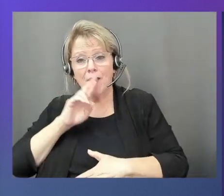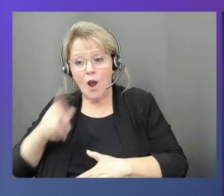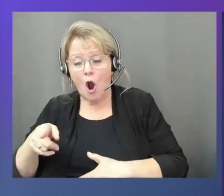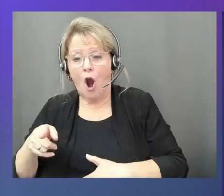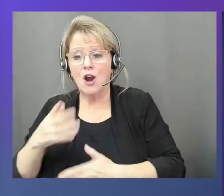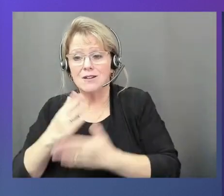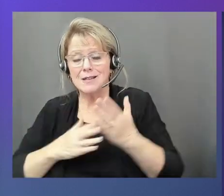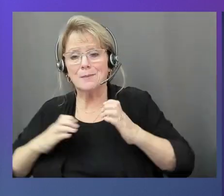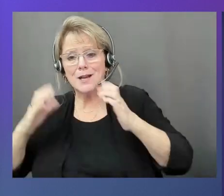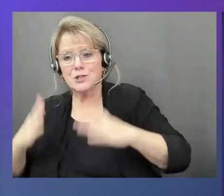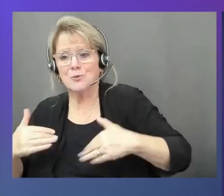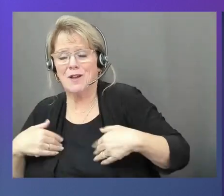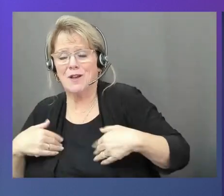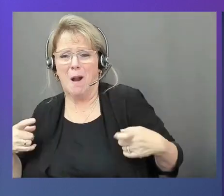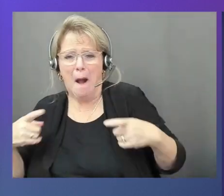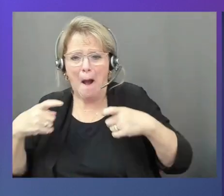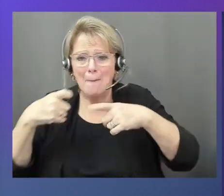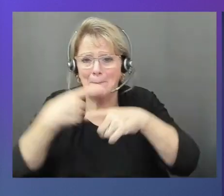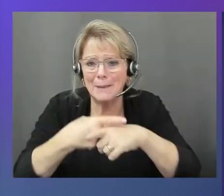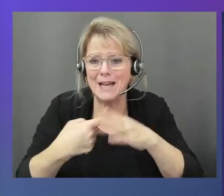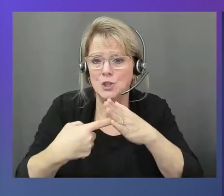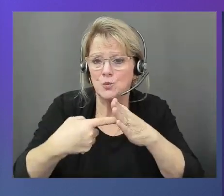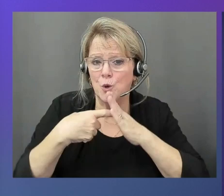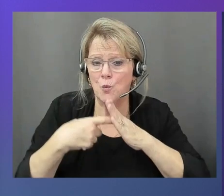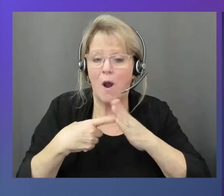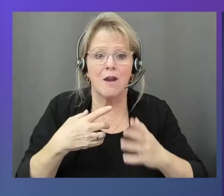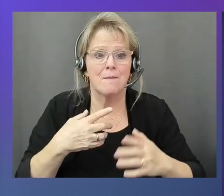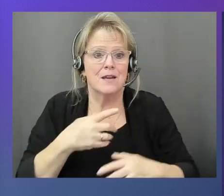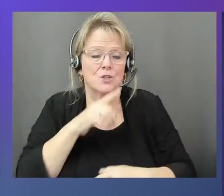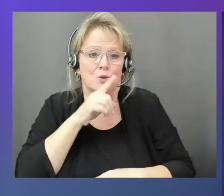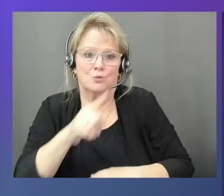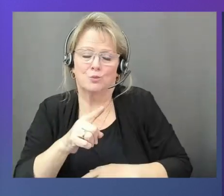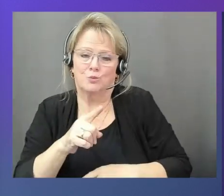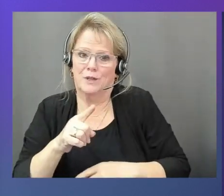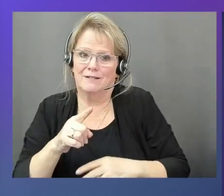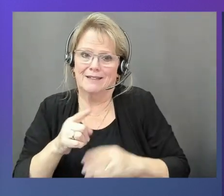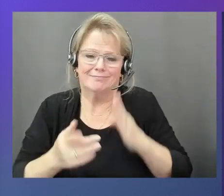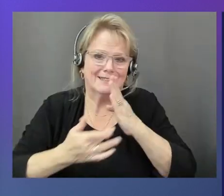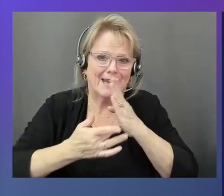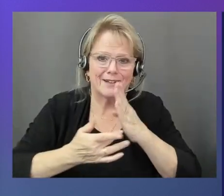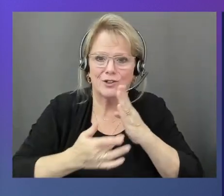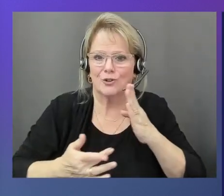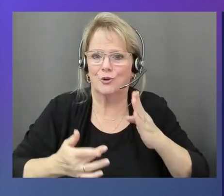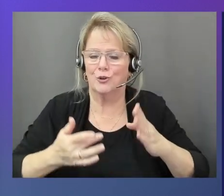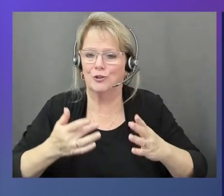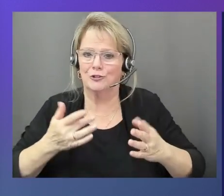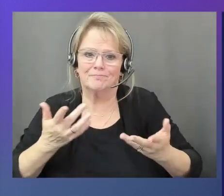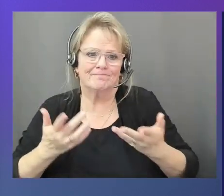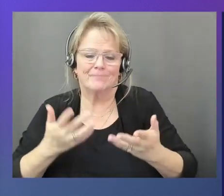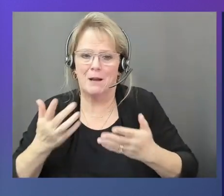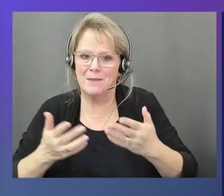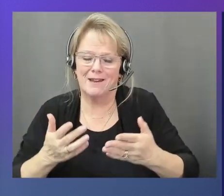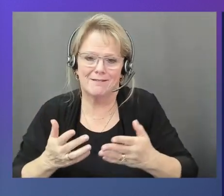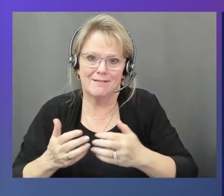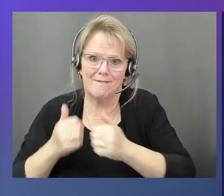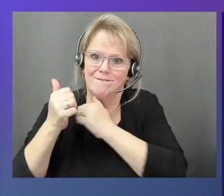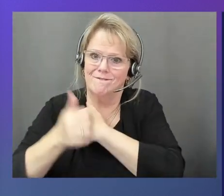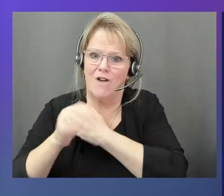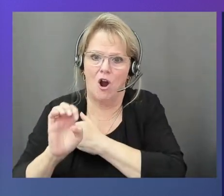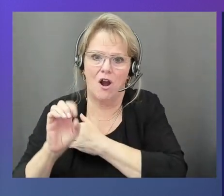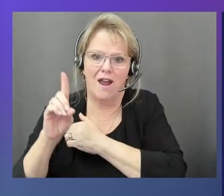of them operate in very highly regulated industries. Some of them have operations at, the far edge, as you were talking about before